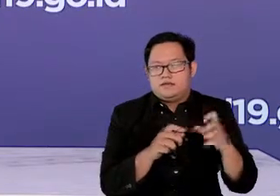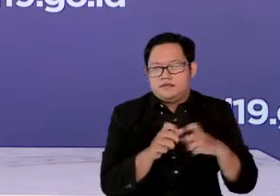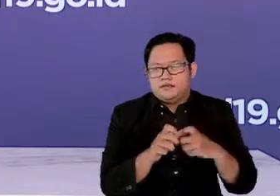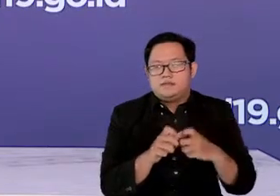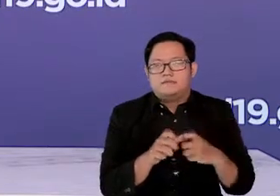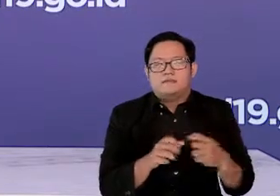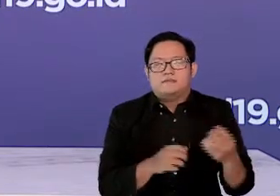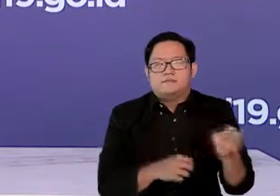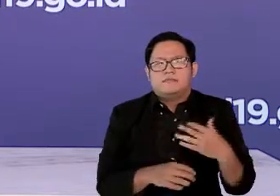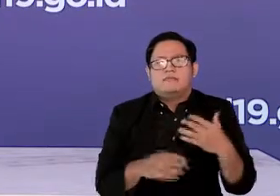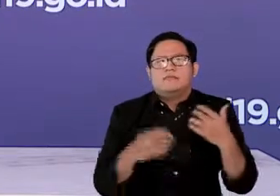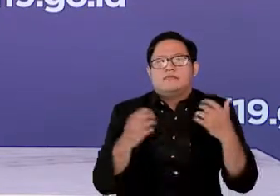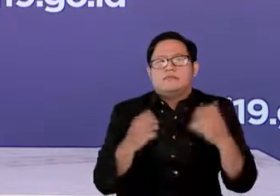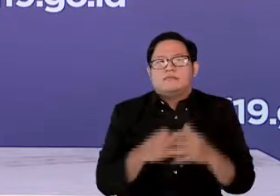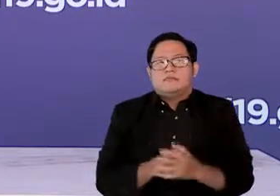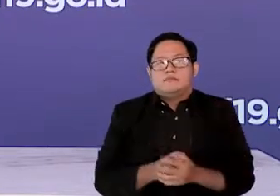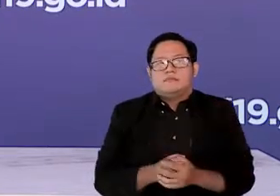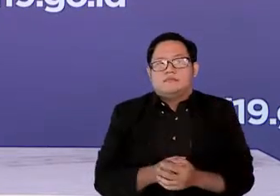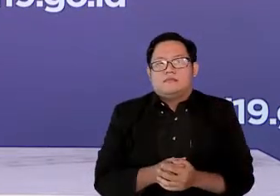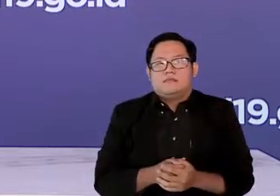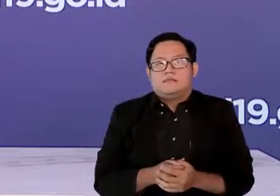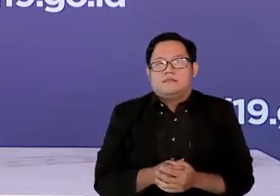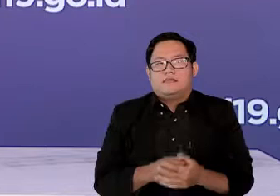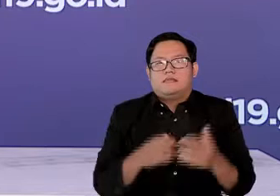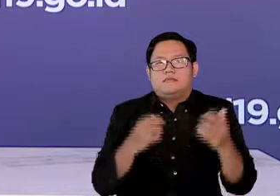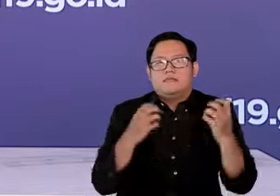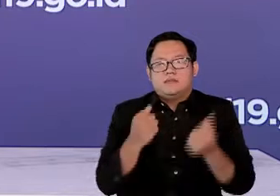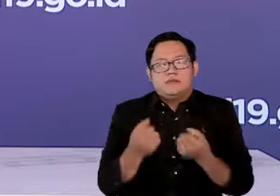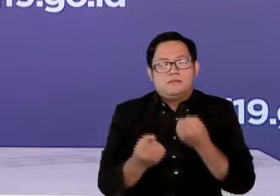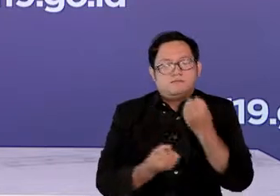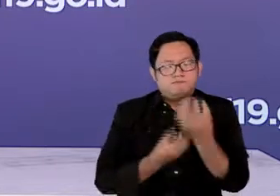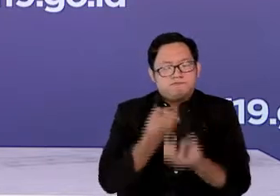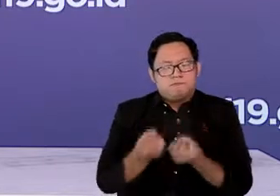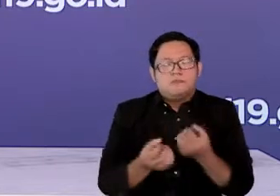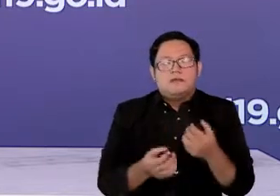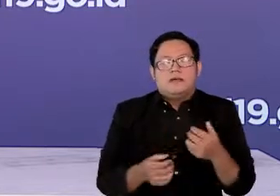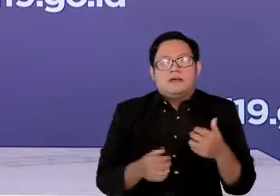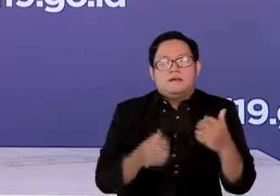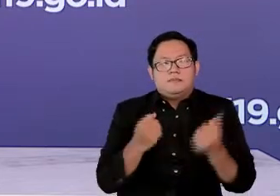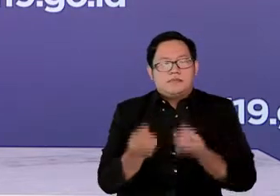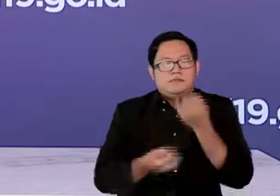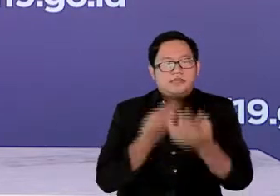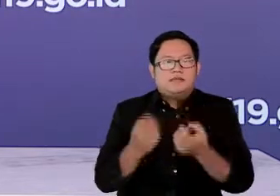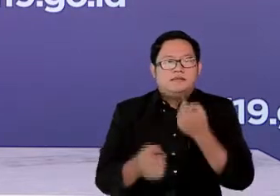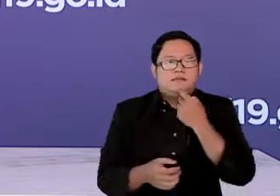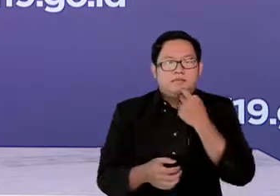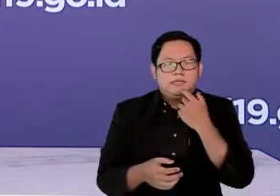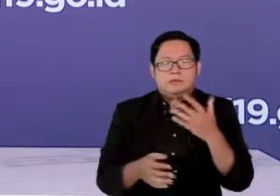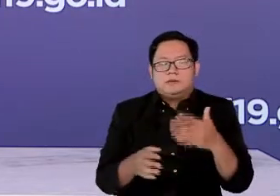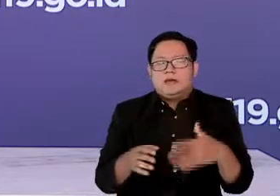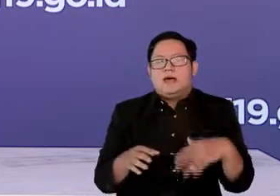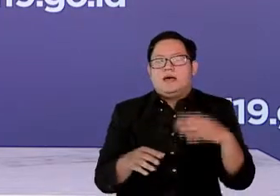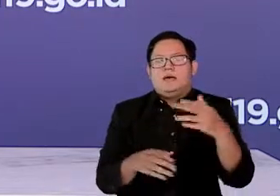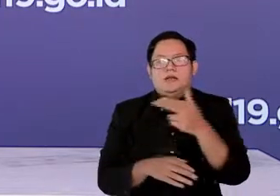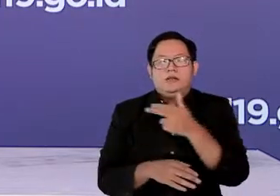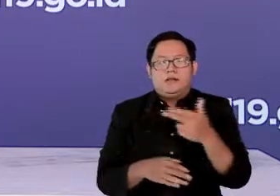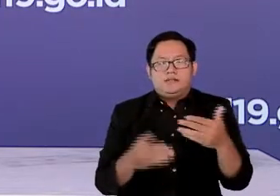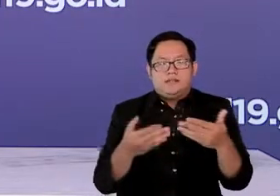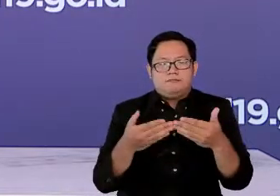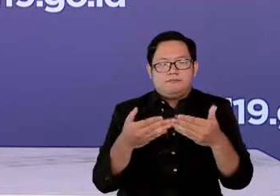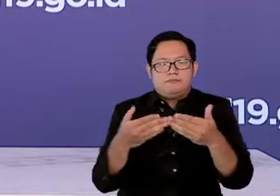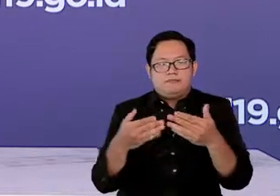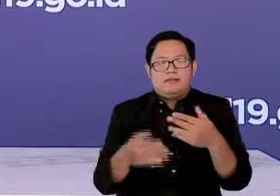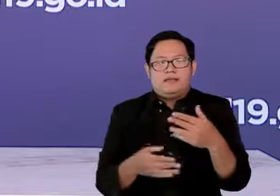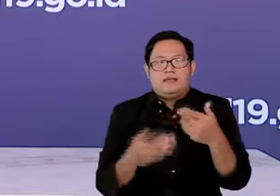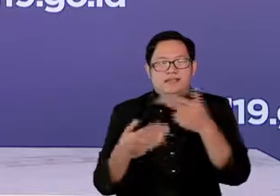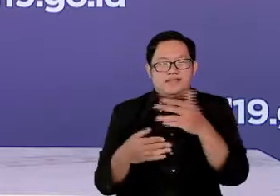comment further on the conditions needed to open up Indonesia's borders with suggestions that November could be the timetable?